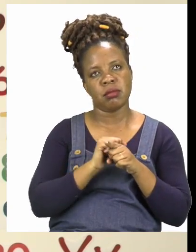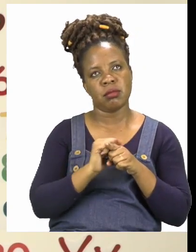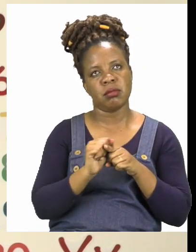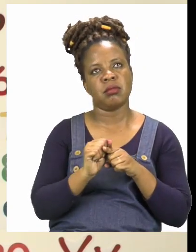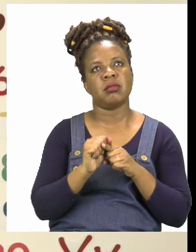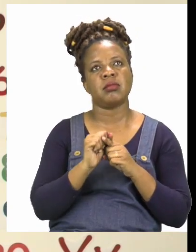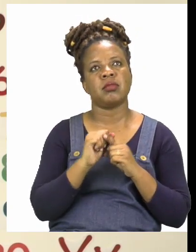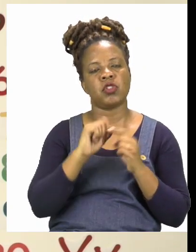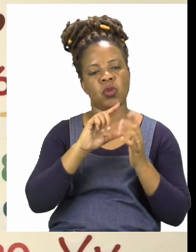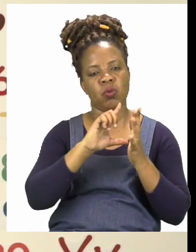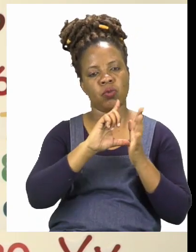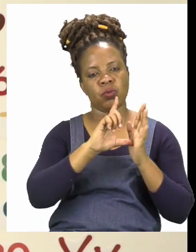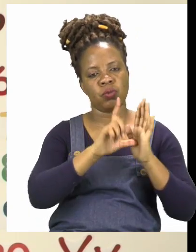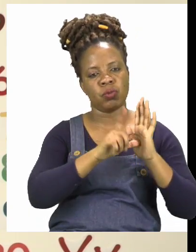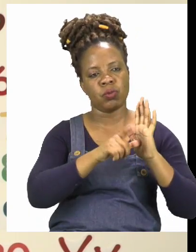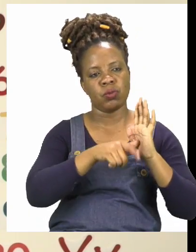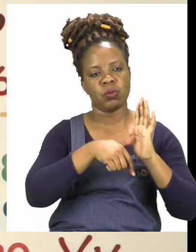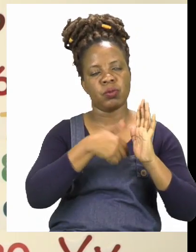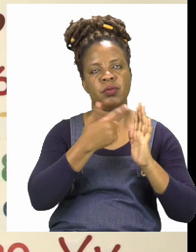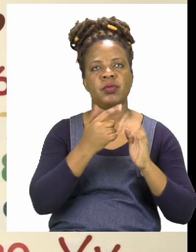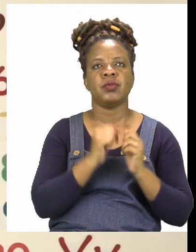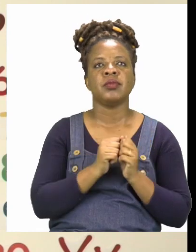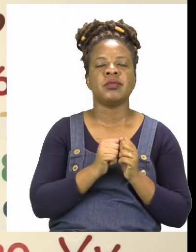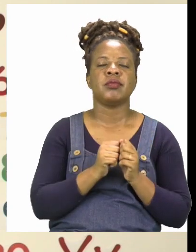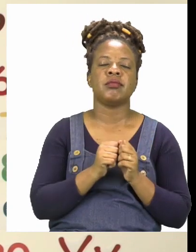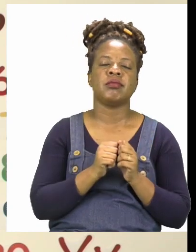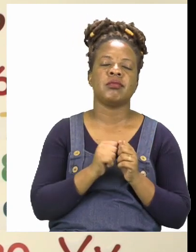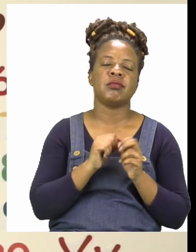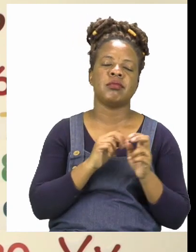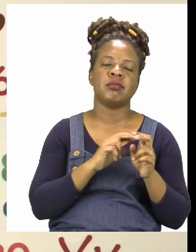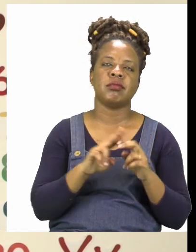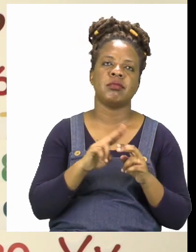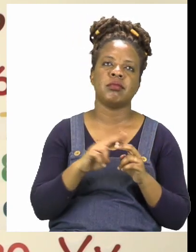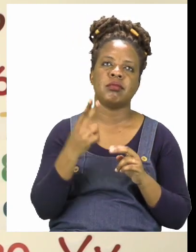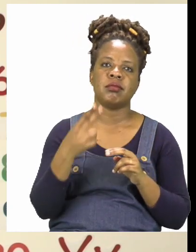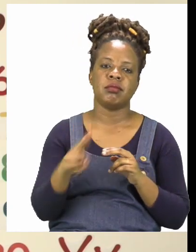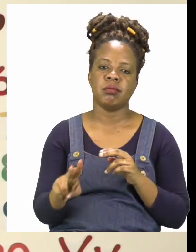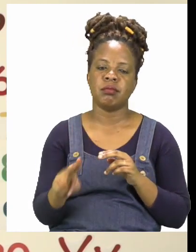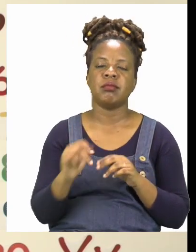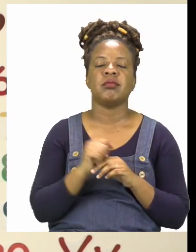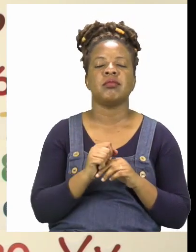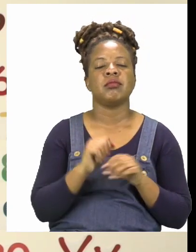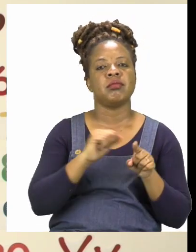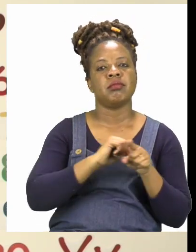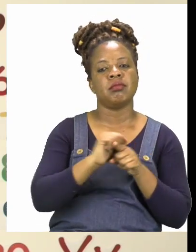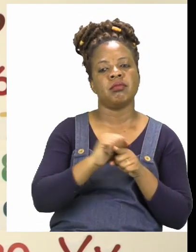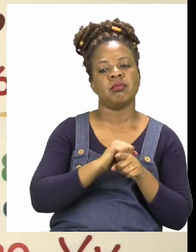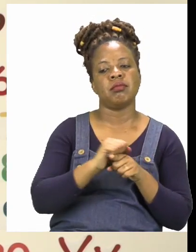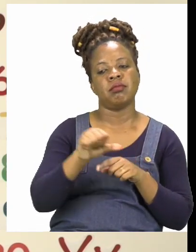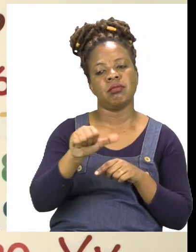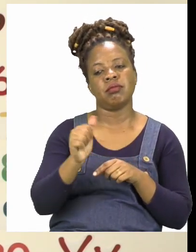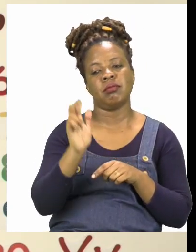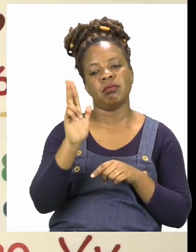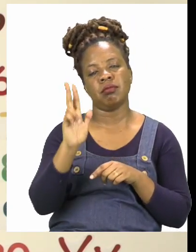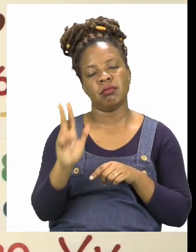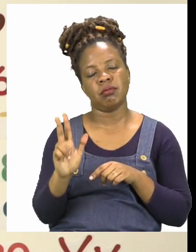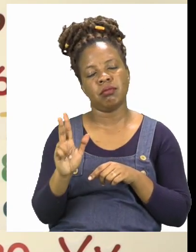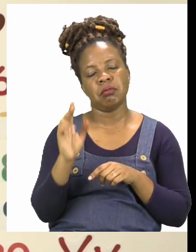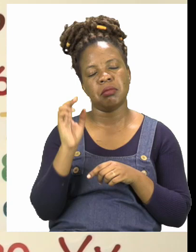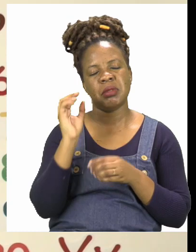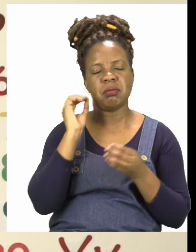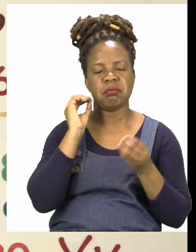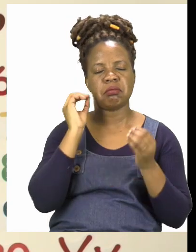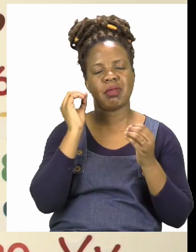page. Take your time, practice with someone, and if you're not sure, ask your parents to help you.